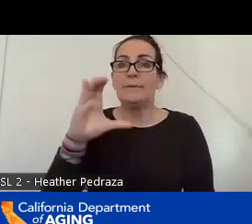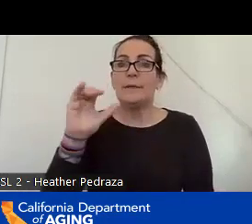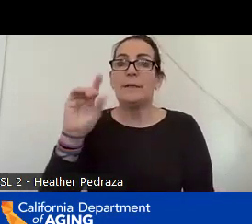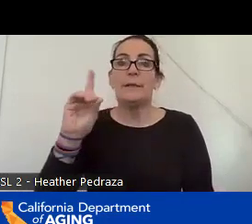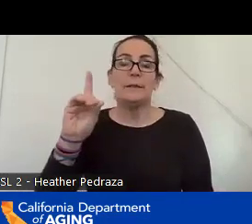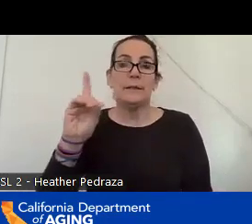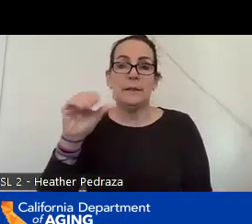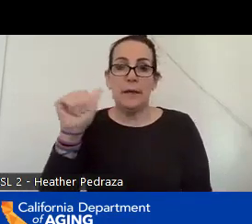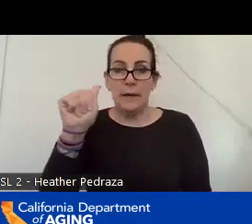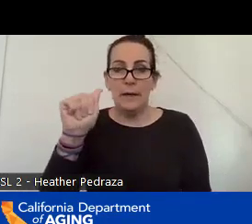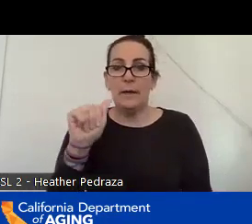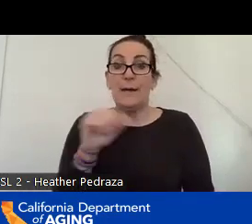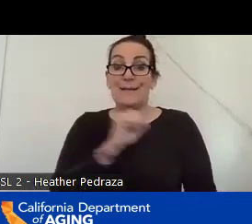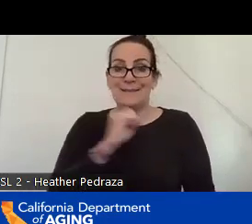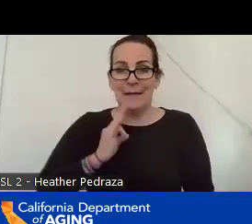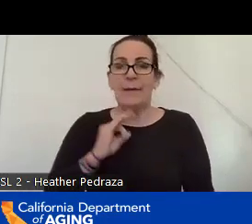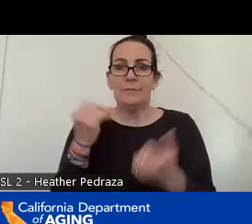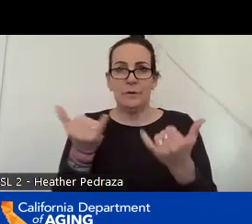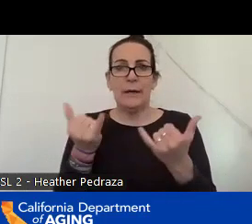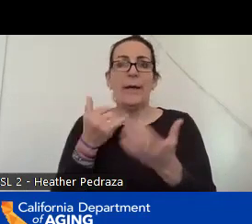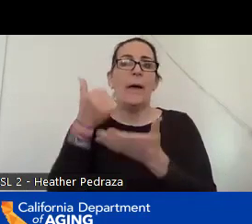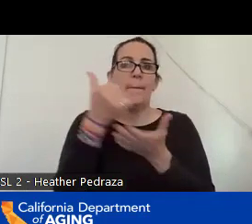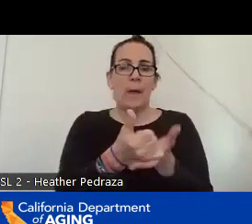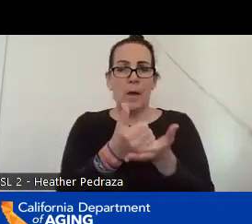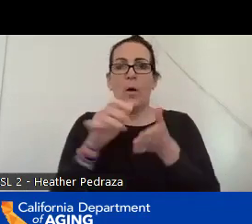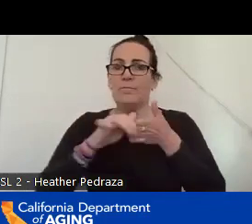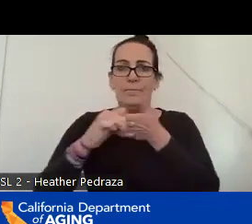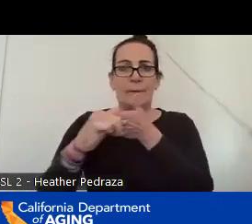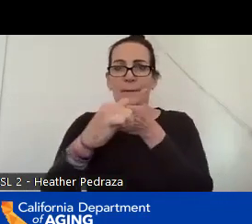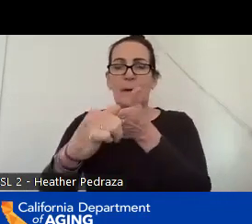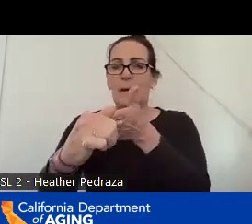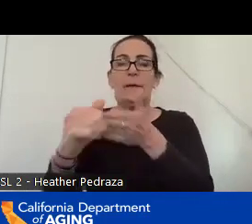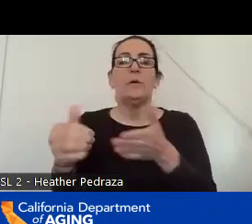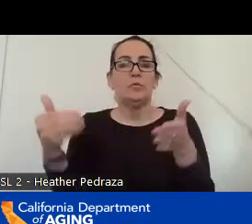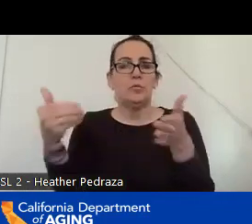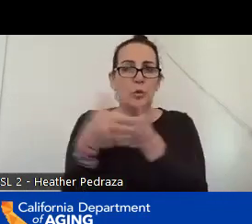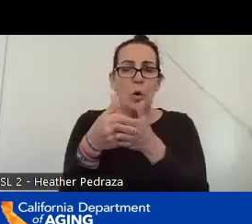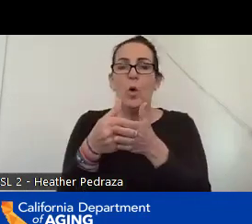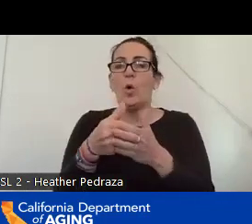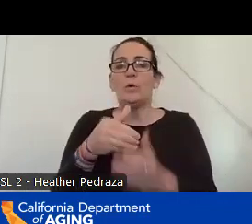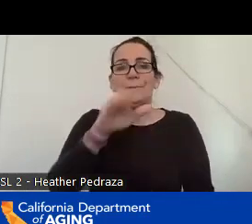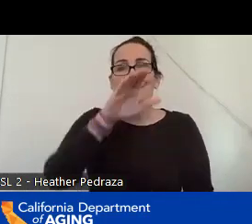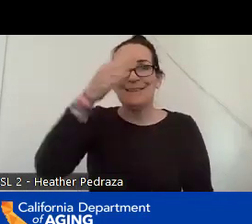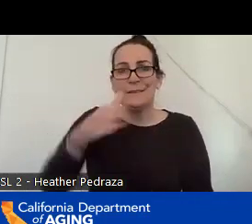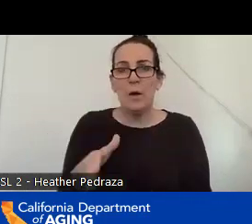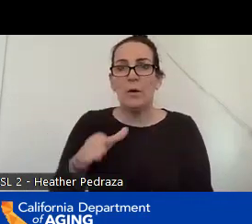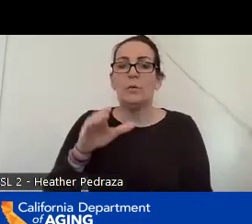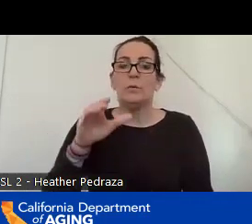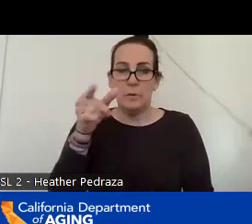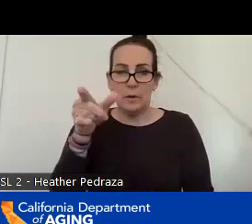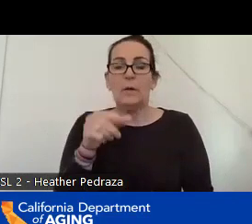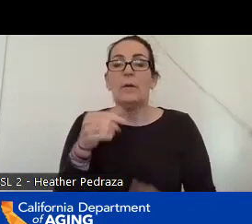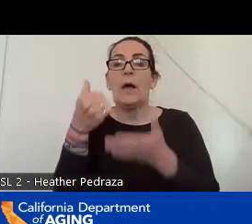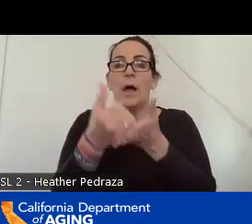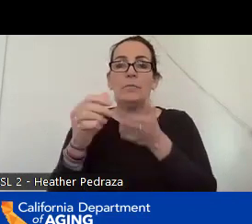room, and they can help guide you to the nearest stairwell, and they will help guide you to our